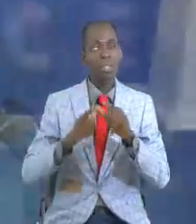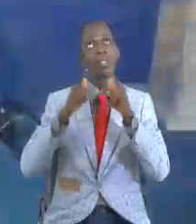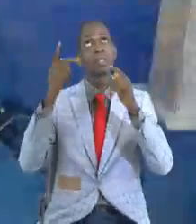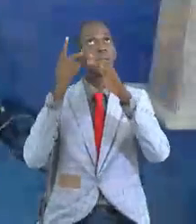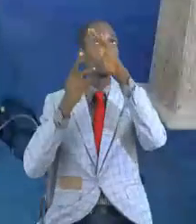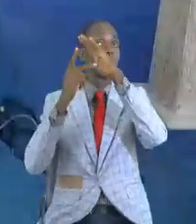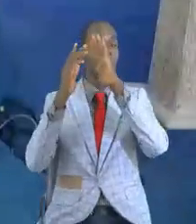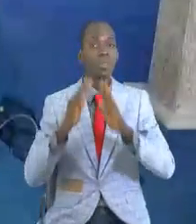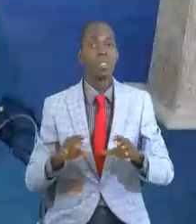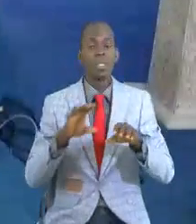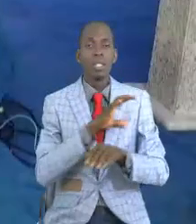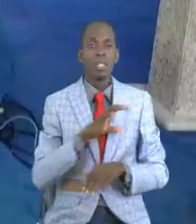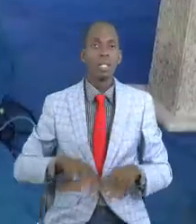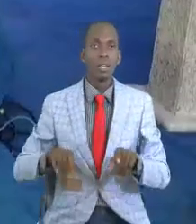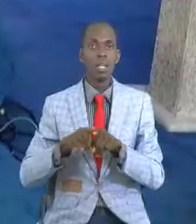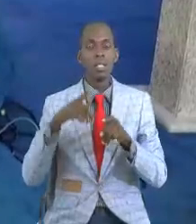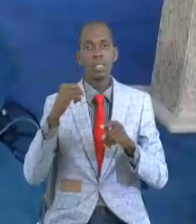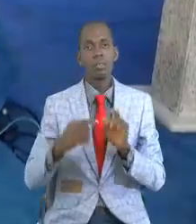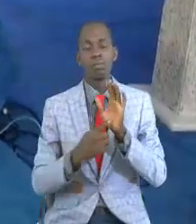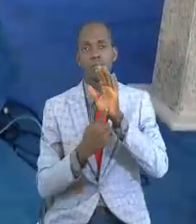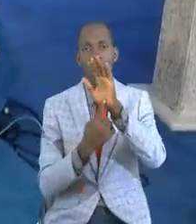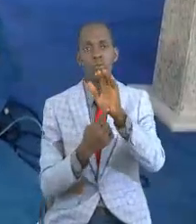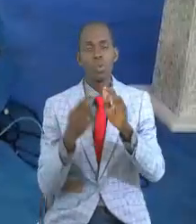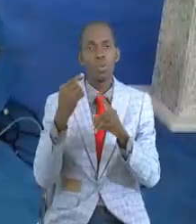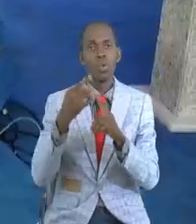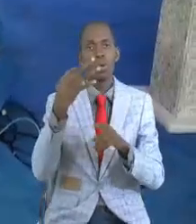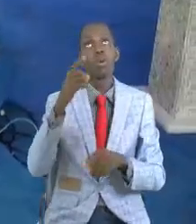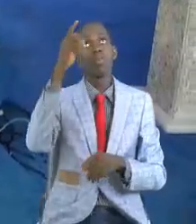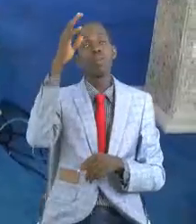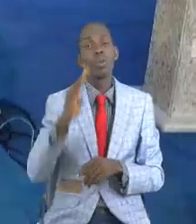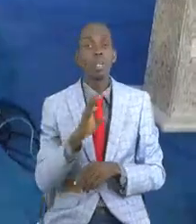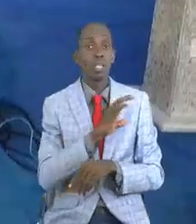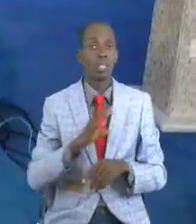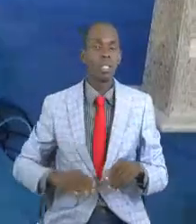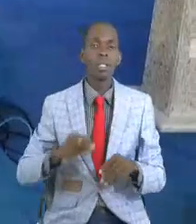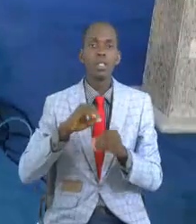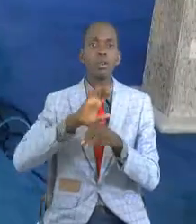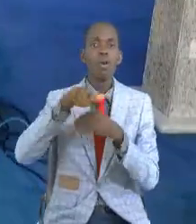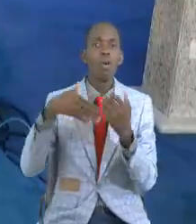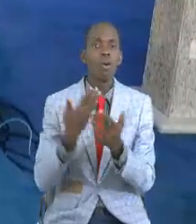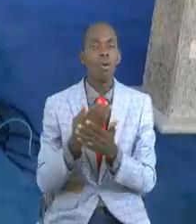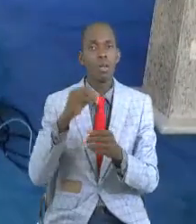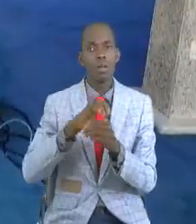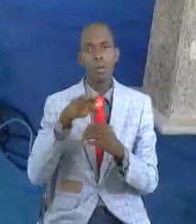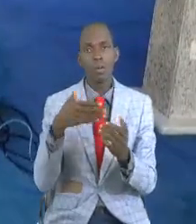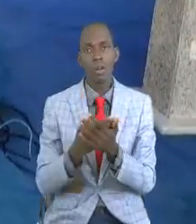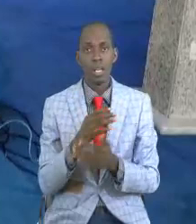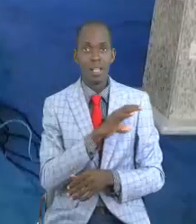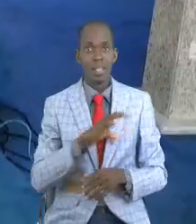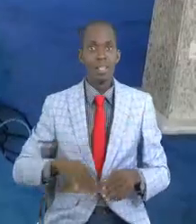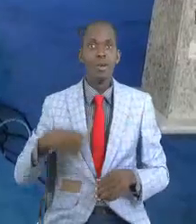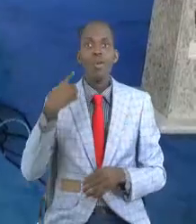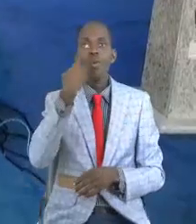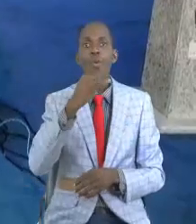revelation the final words of god christ the all in all and christ who is coming